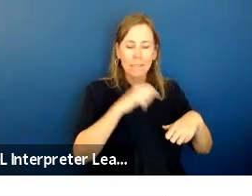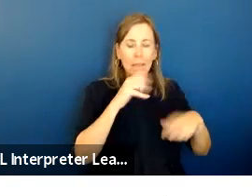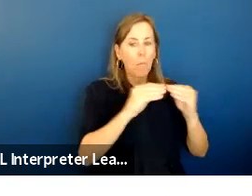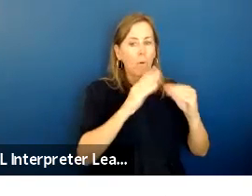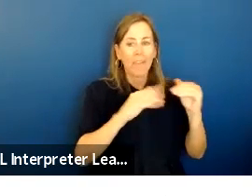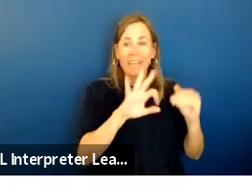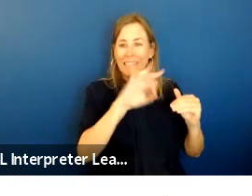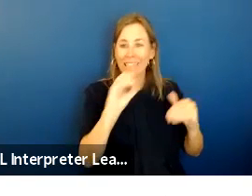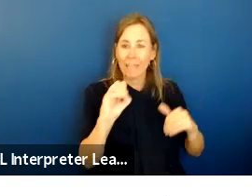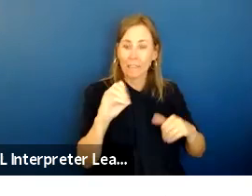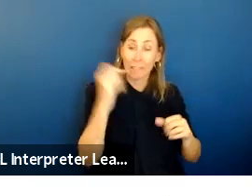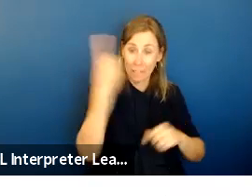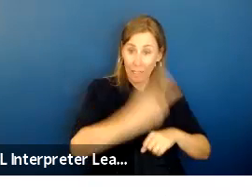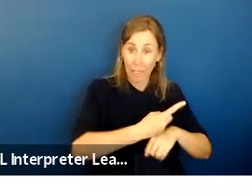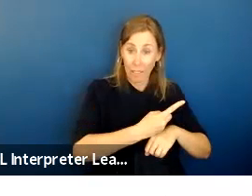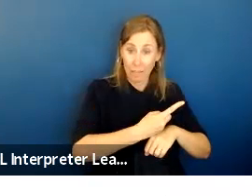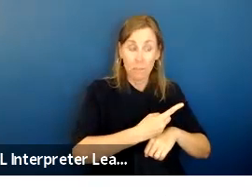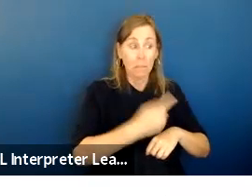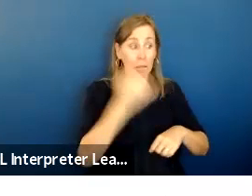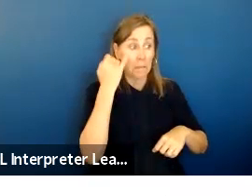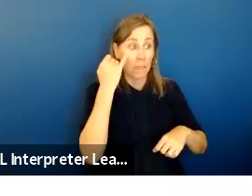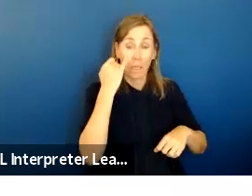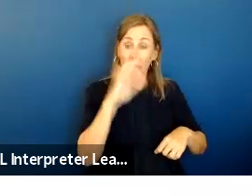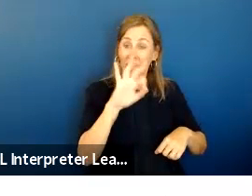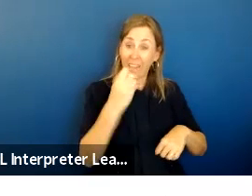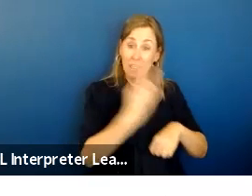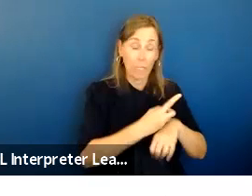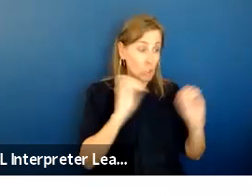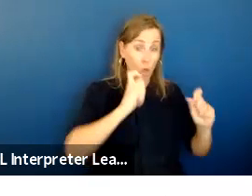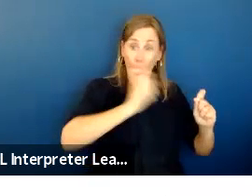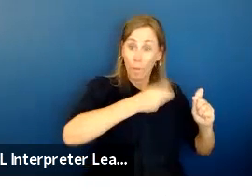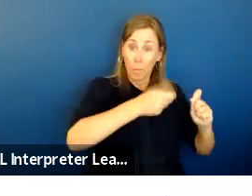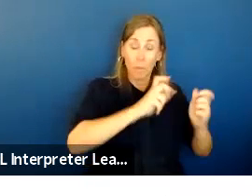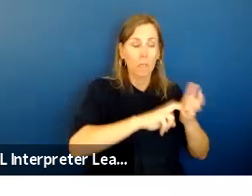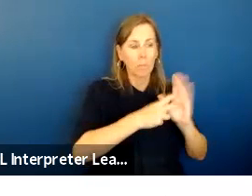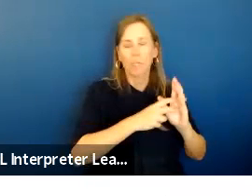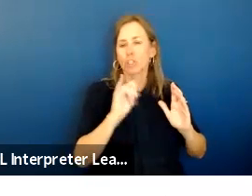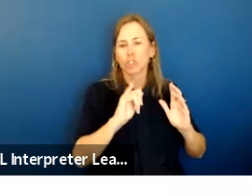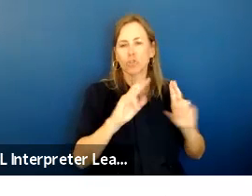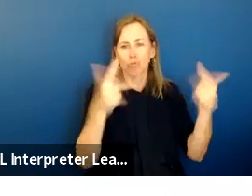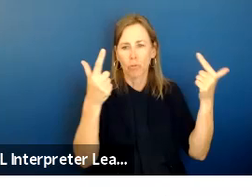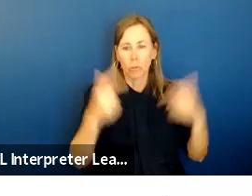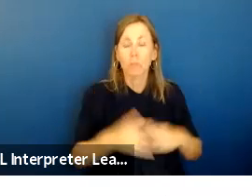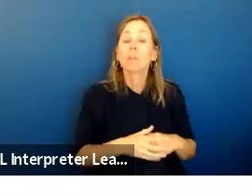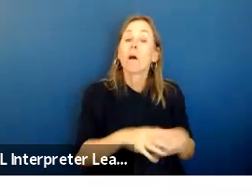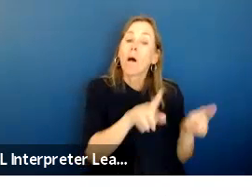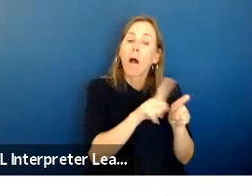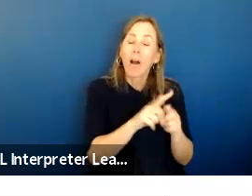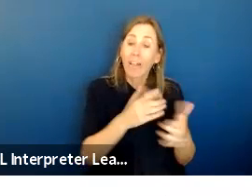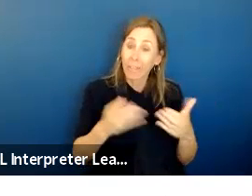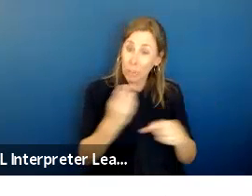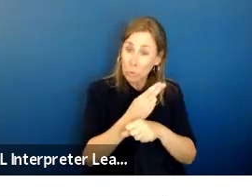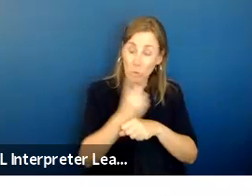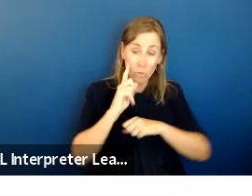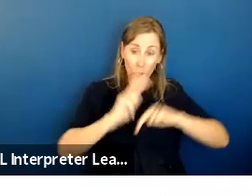days, thereafter the policy to remain in effect. In addition, materials and supplies that are being used for construction will